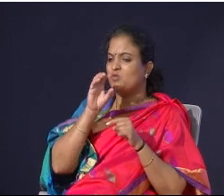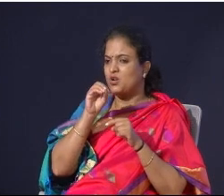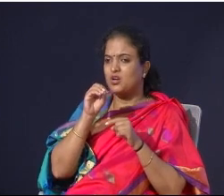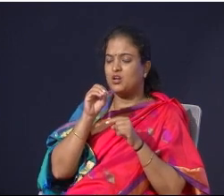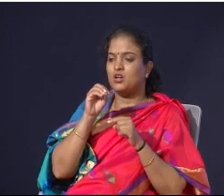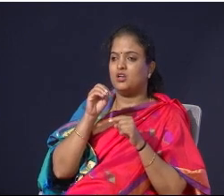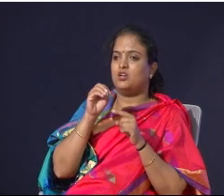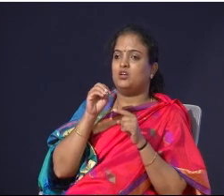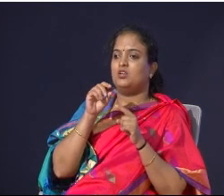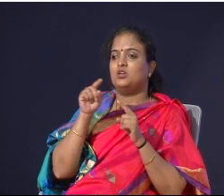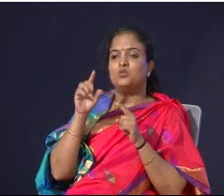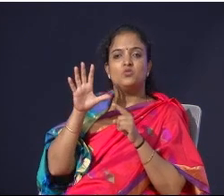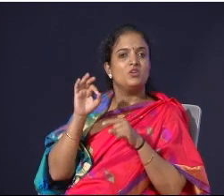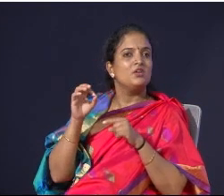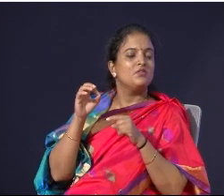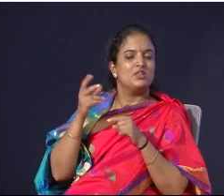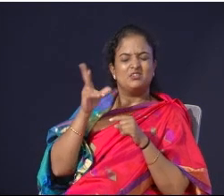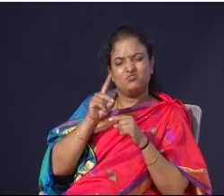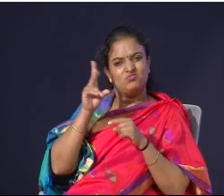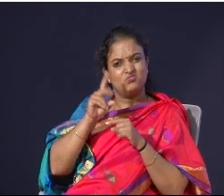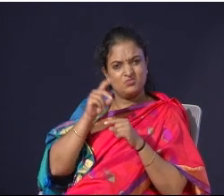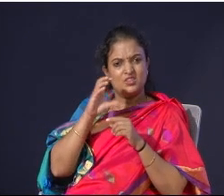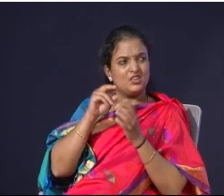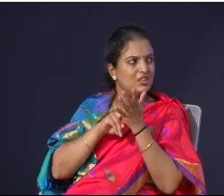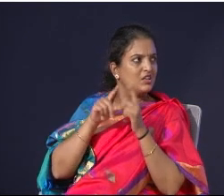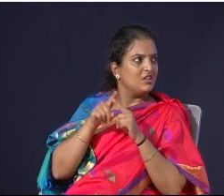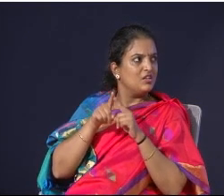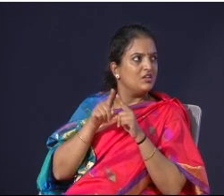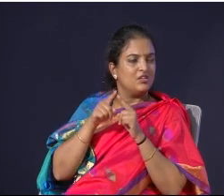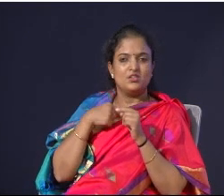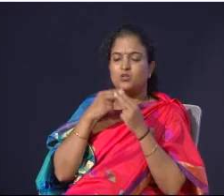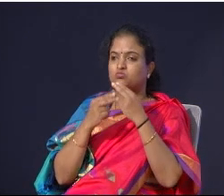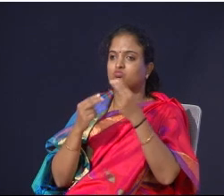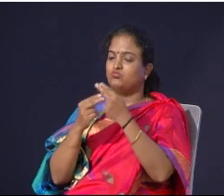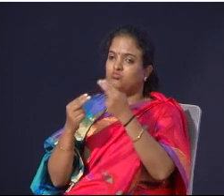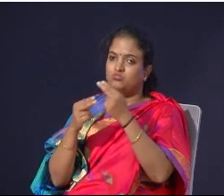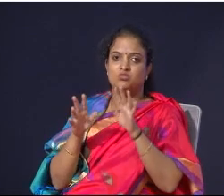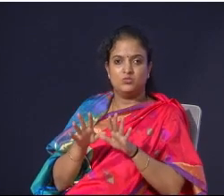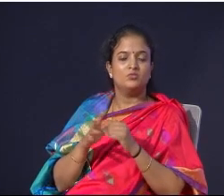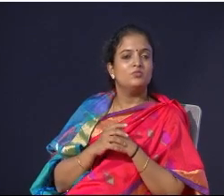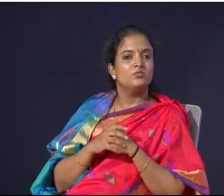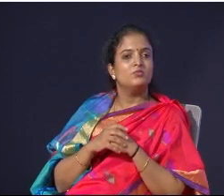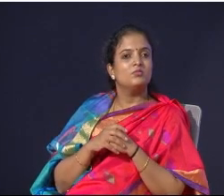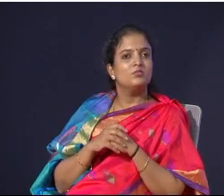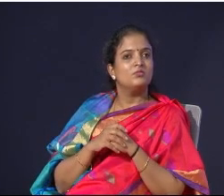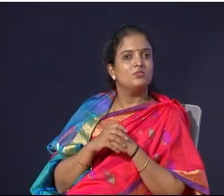a day. So, of course, they taper slowly, they reduce with medication.